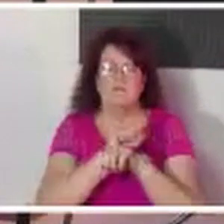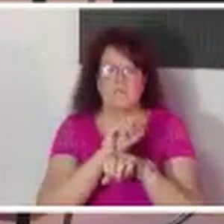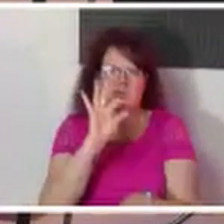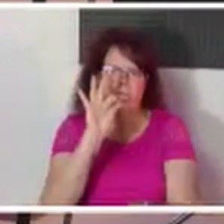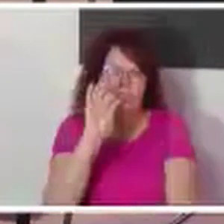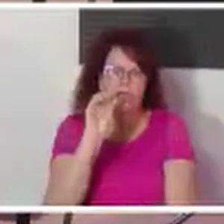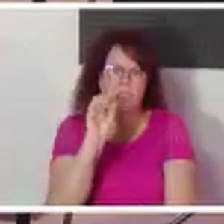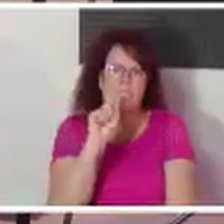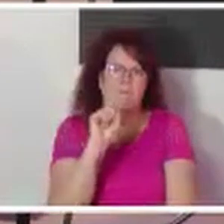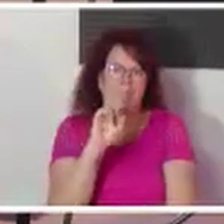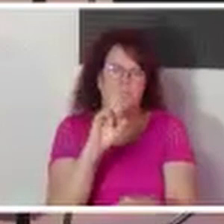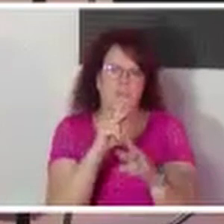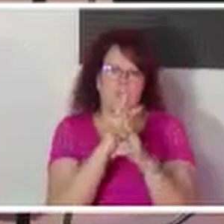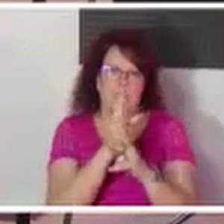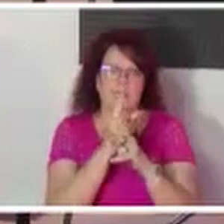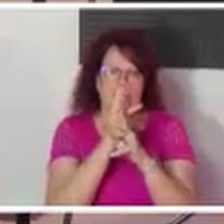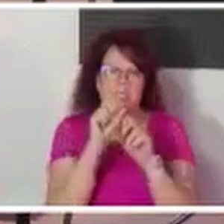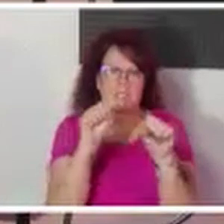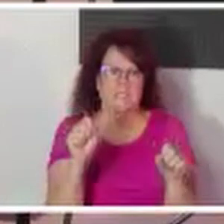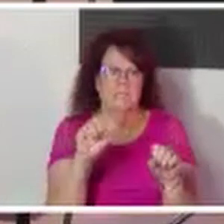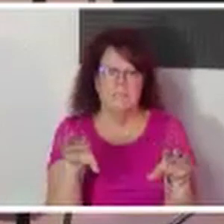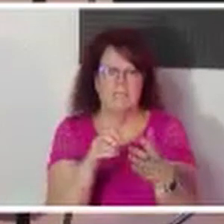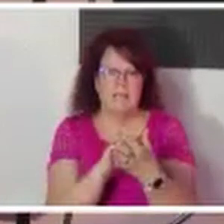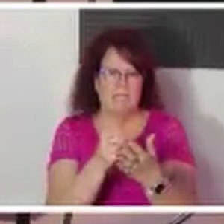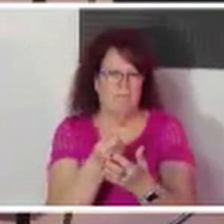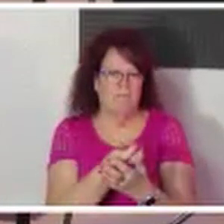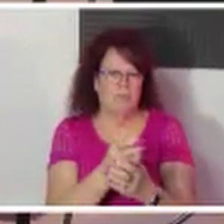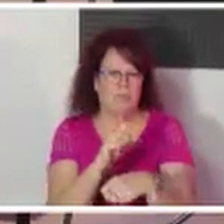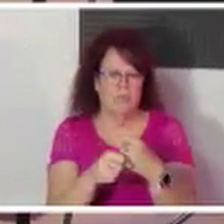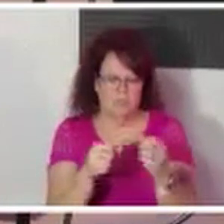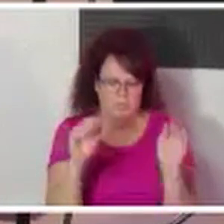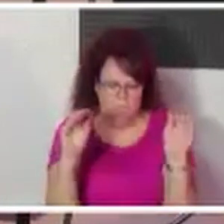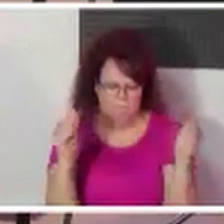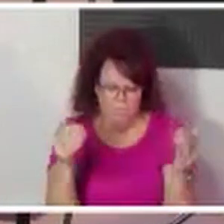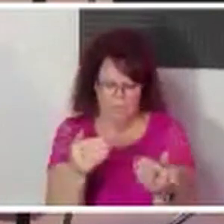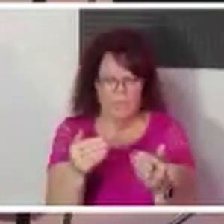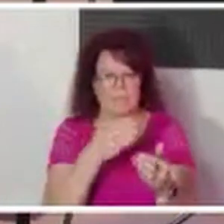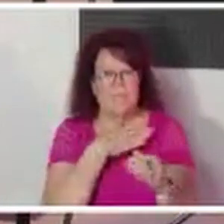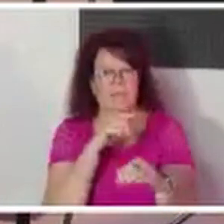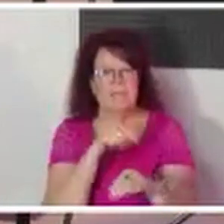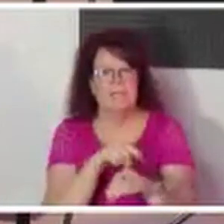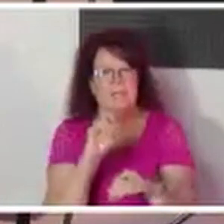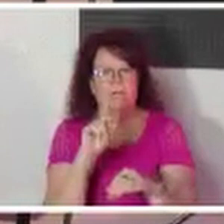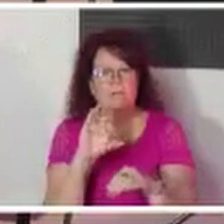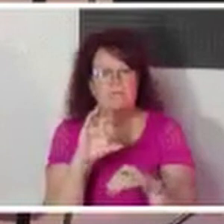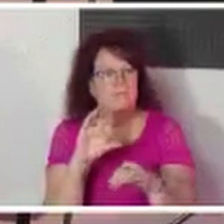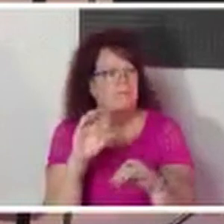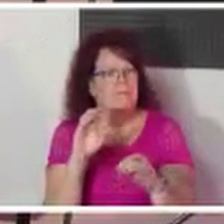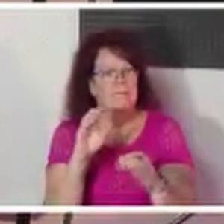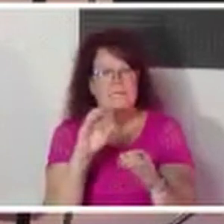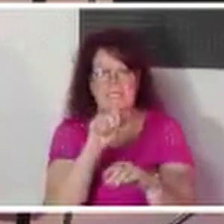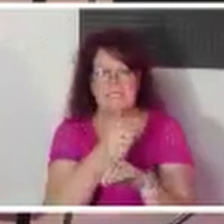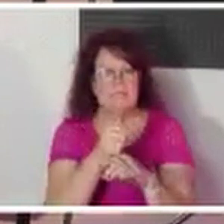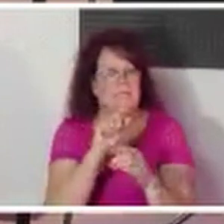So did that for a few years, got really invested. And really my time in OKC was marked just by